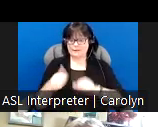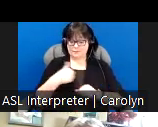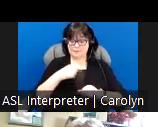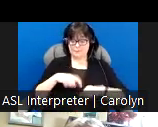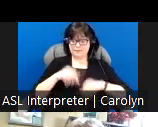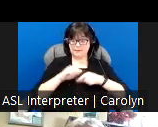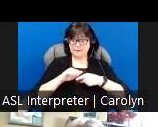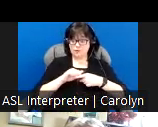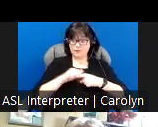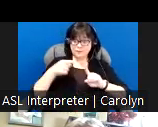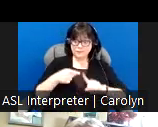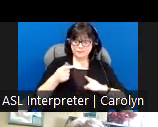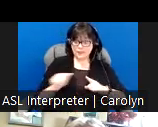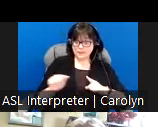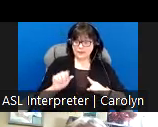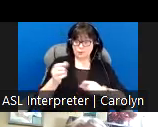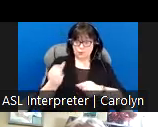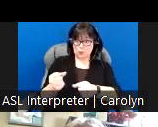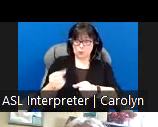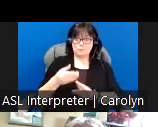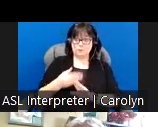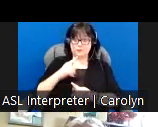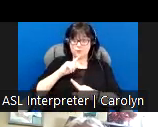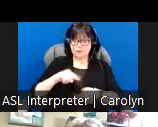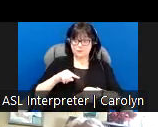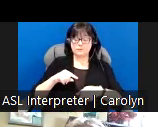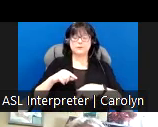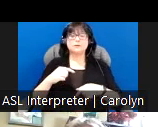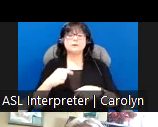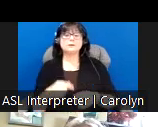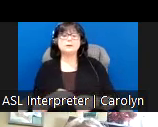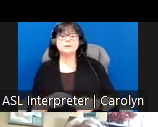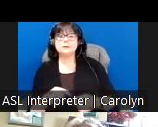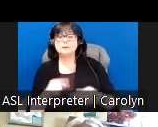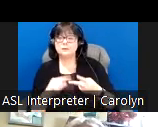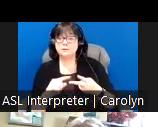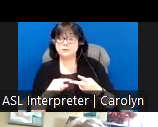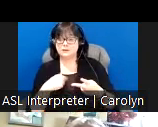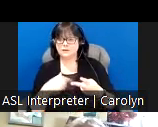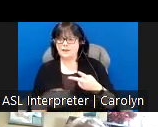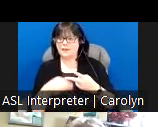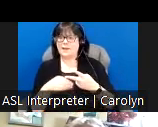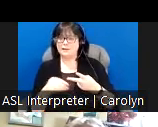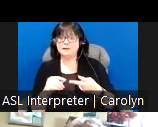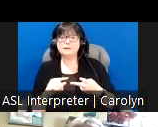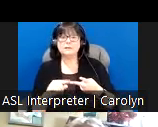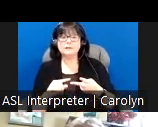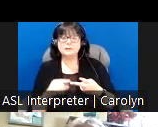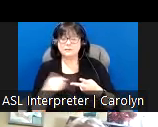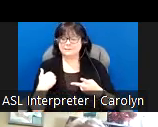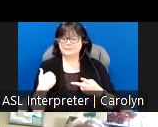assessment? And before you answer that, I'm just going to pop in a continuation of the last one